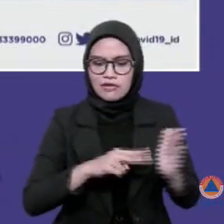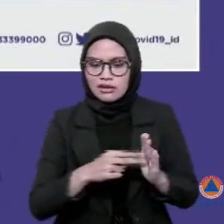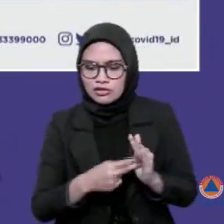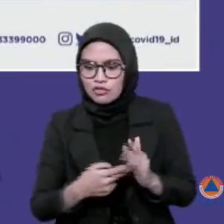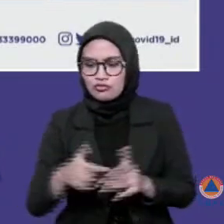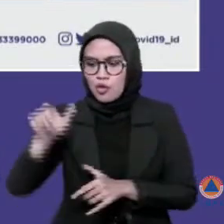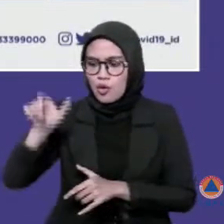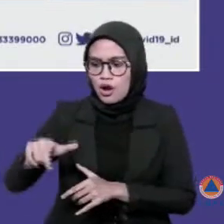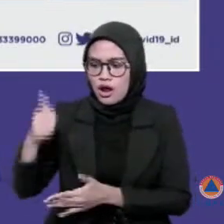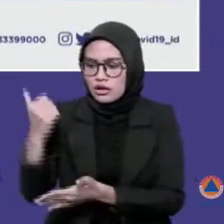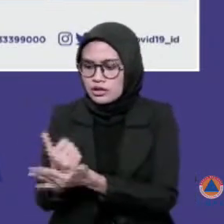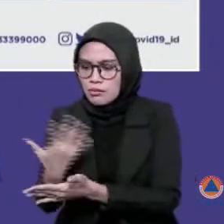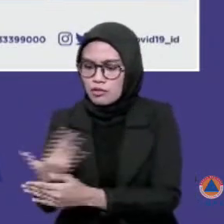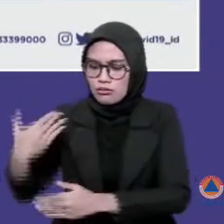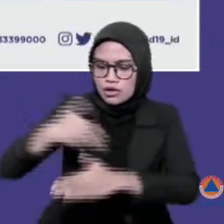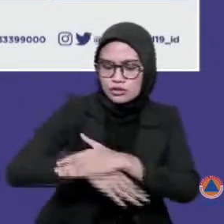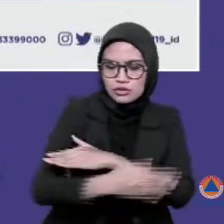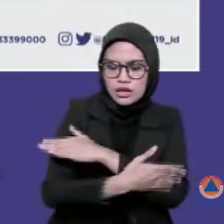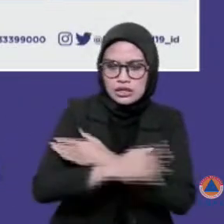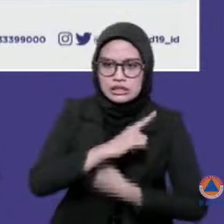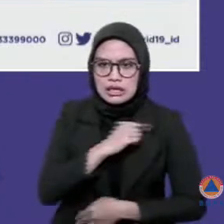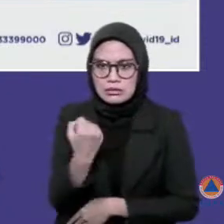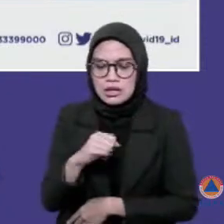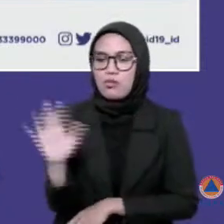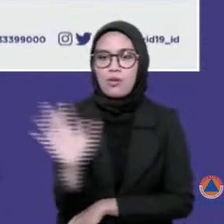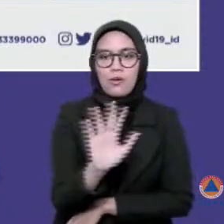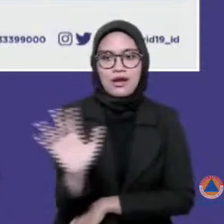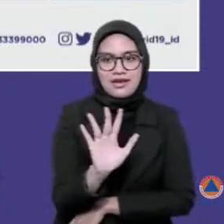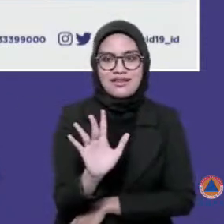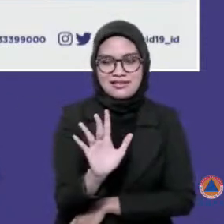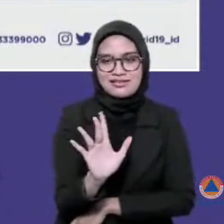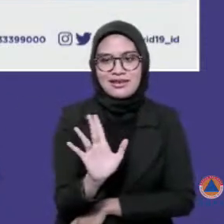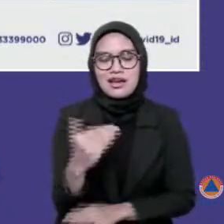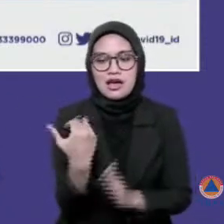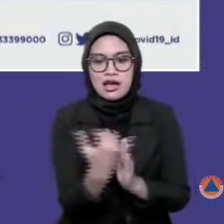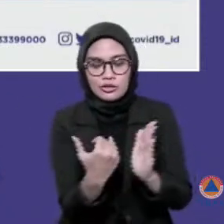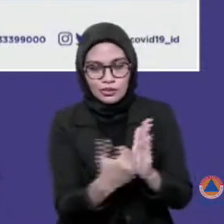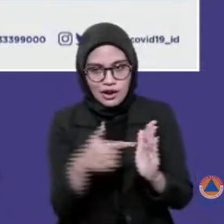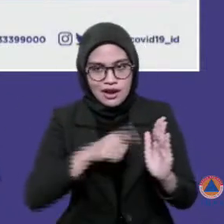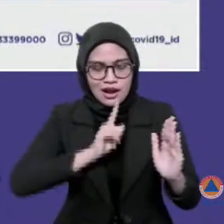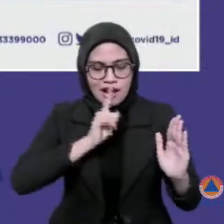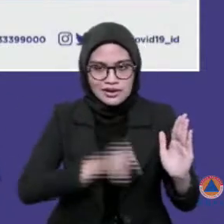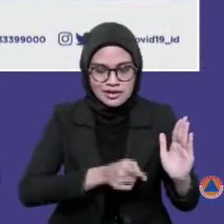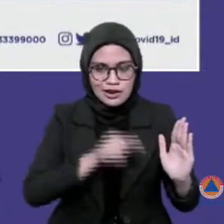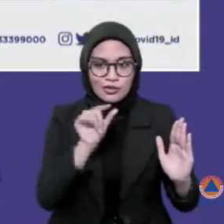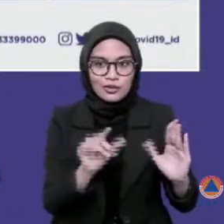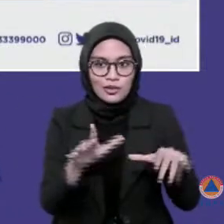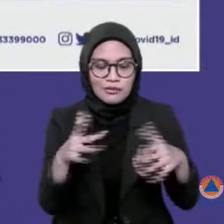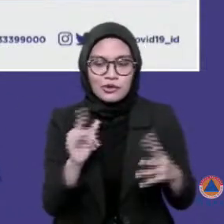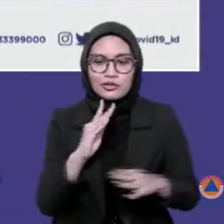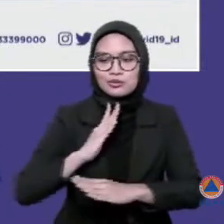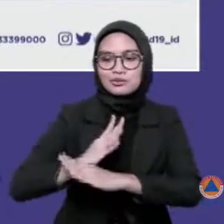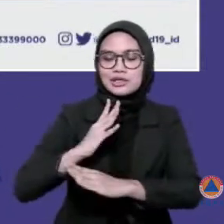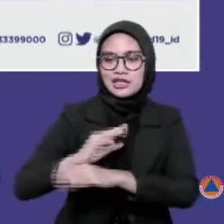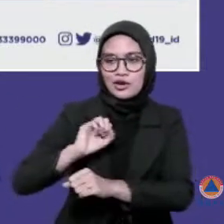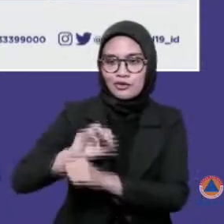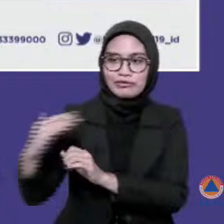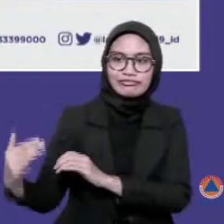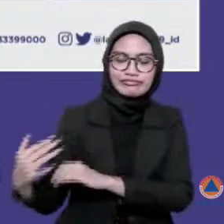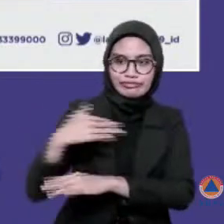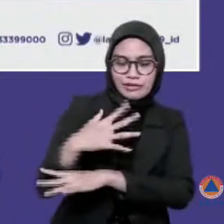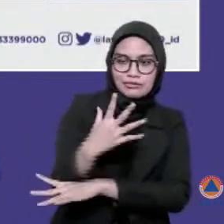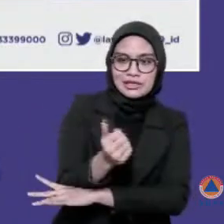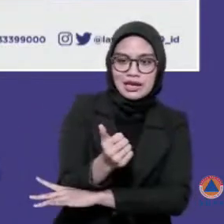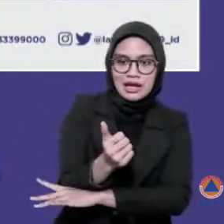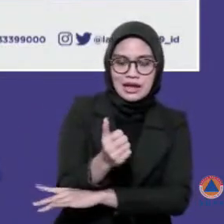official citizenship. Temporary restrictions are imposed on international travelers of any nationality